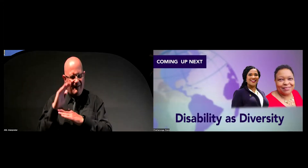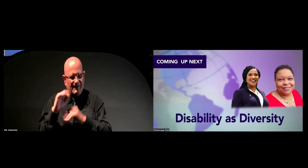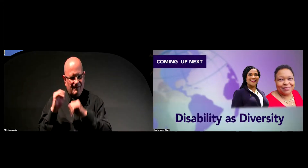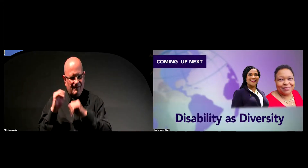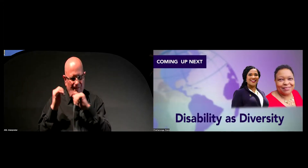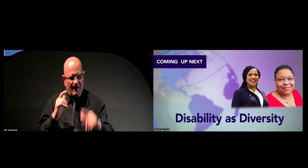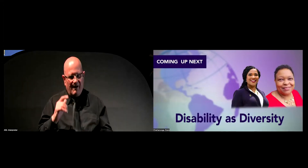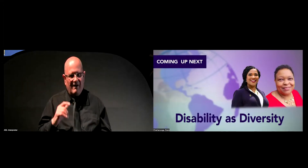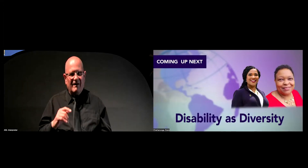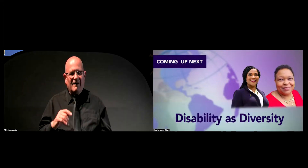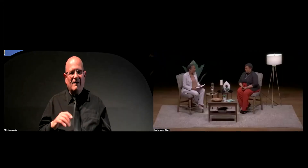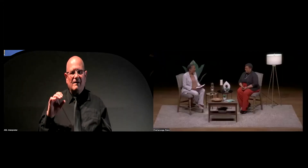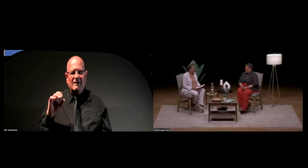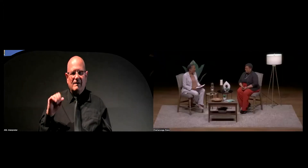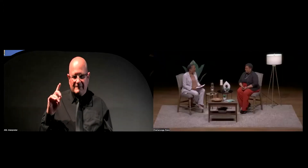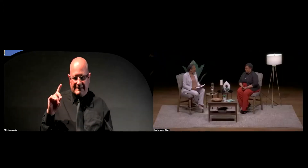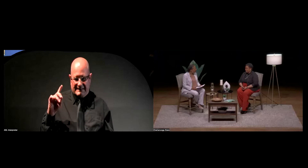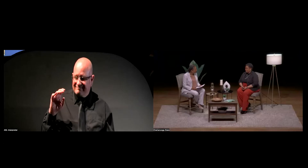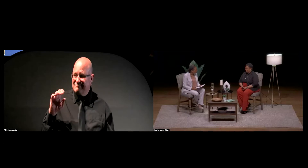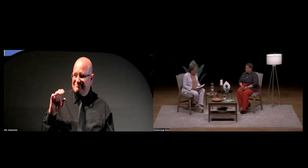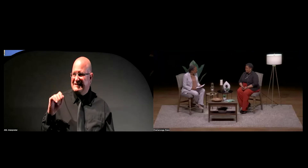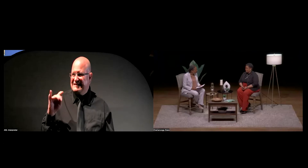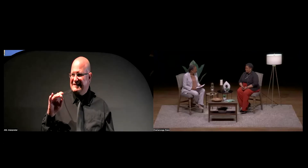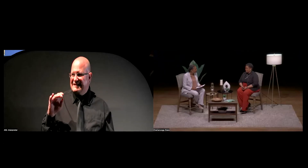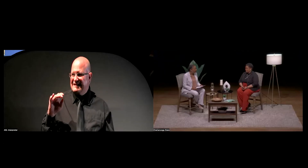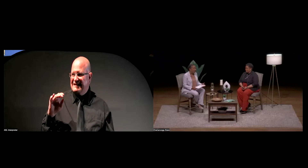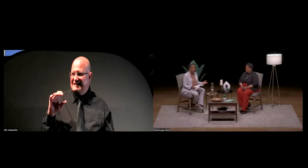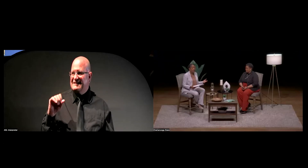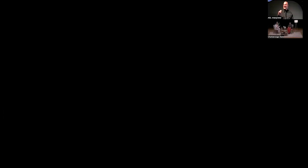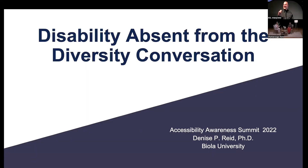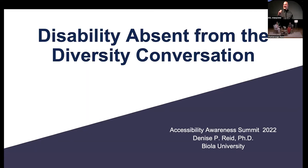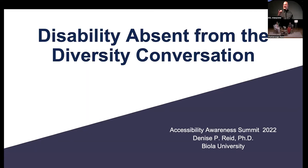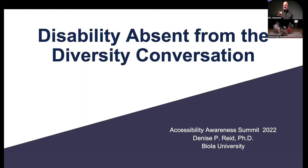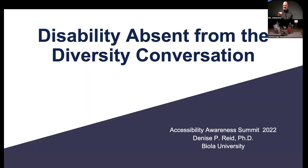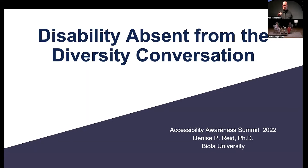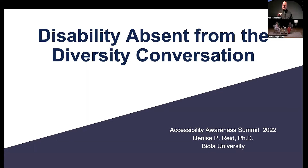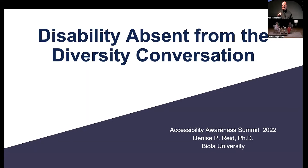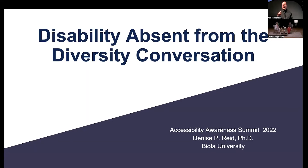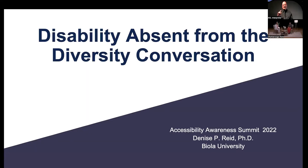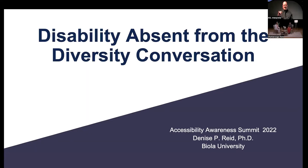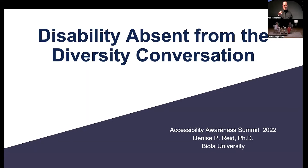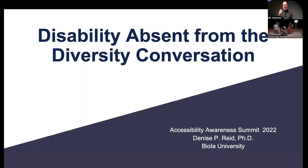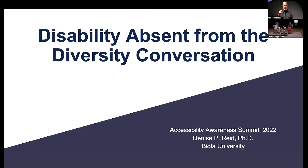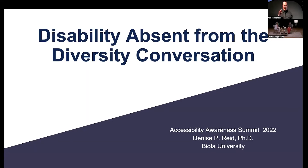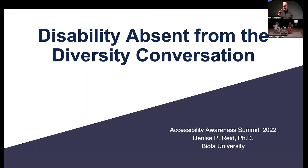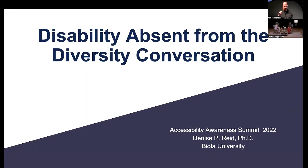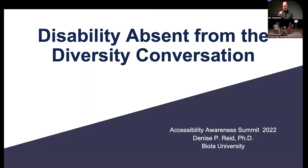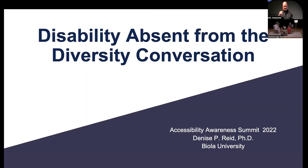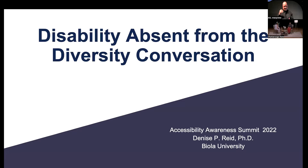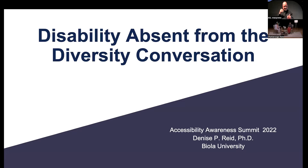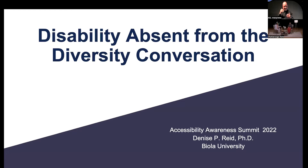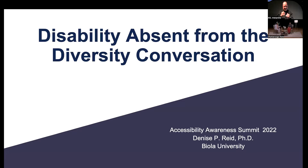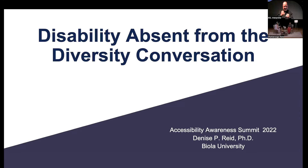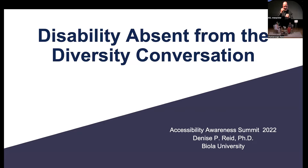I am Stacy Lightfoot and excited to be here. We are in the home stretch and this is the last session